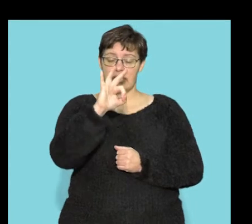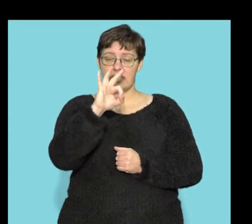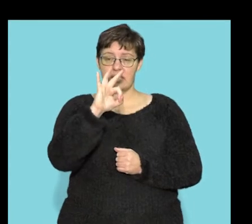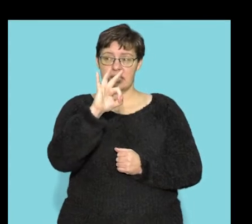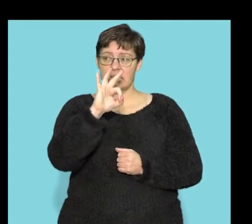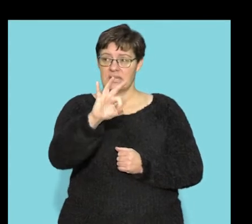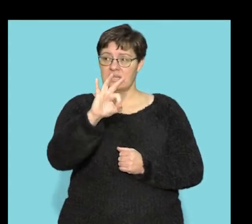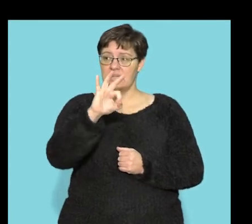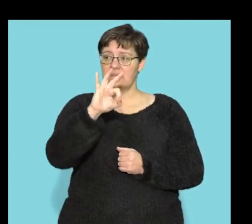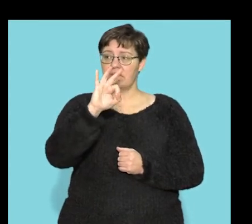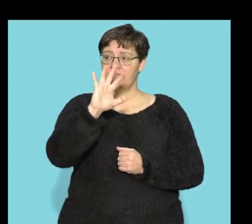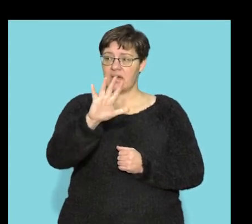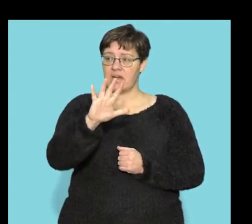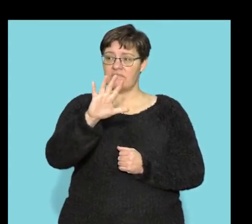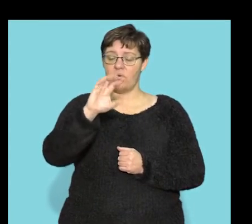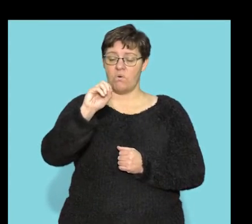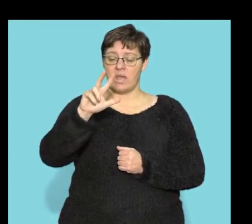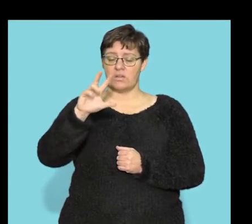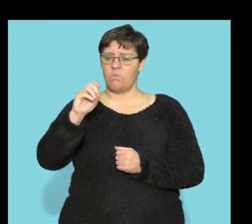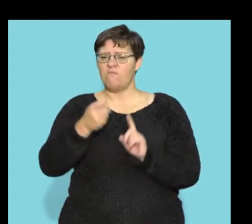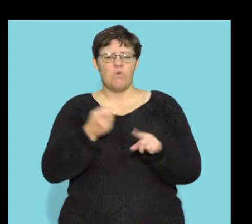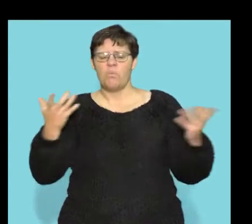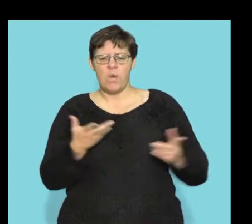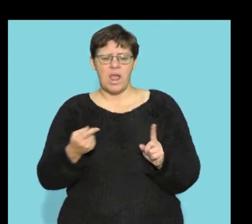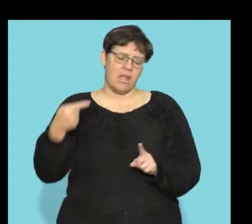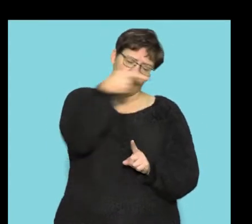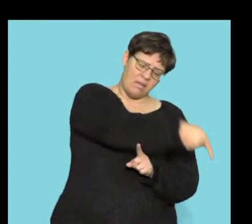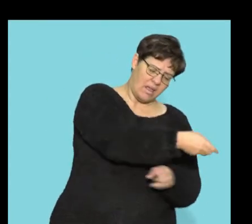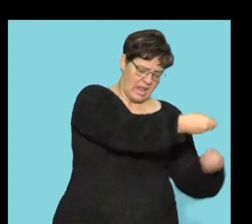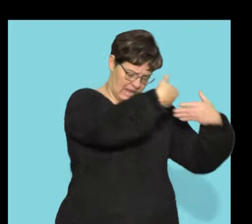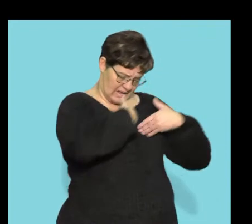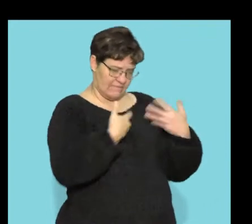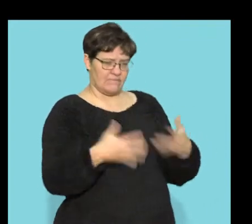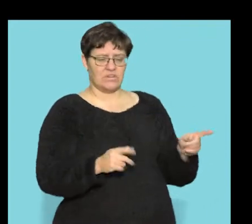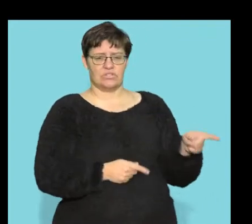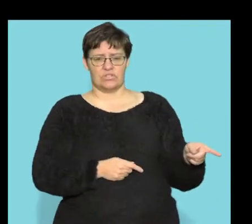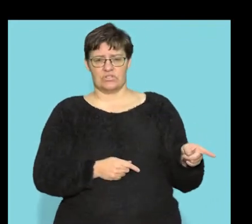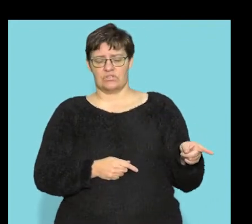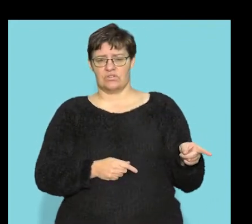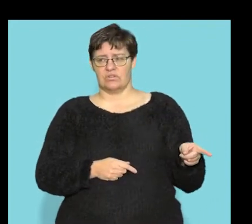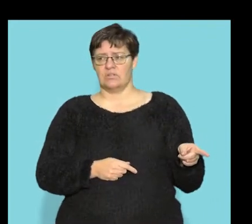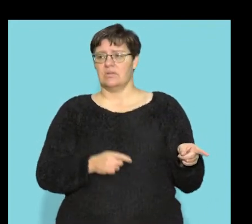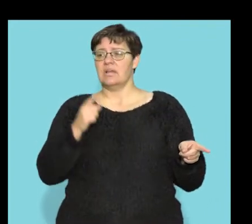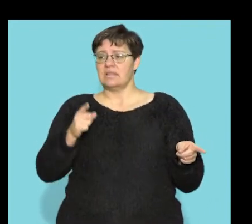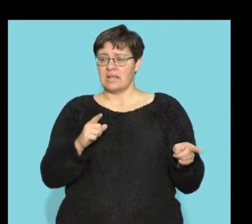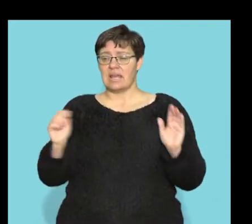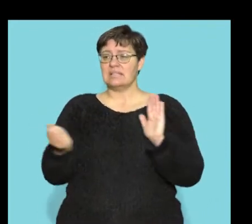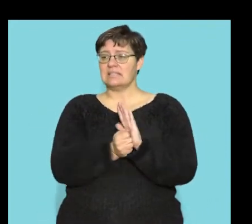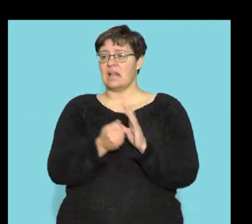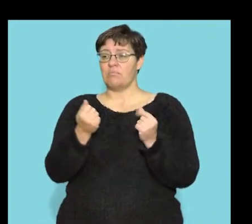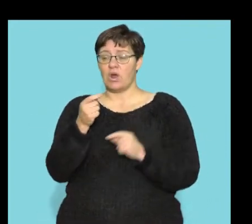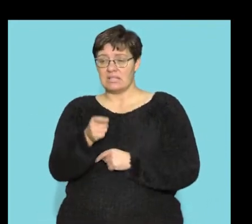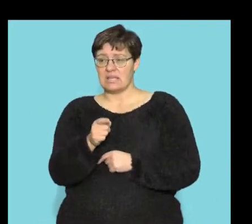3,345,000 as my starting point. Where do I get that from? From my given information. And I subtract the selling